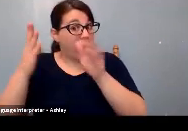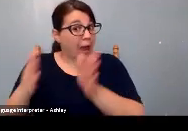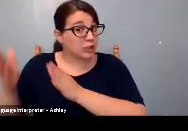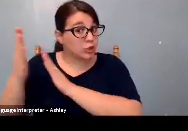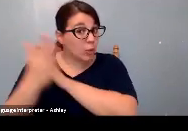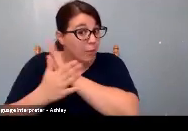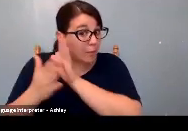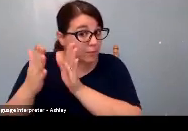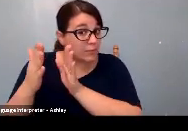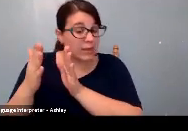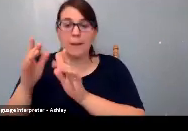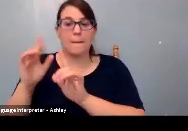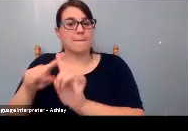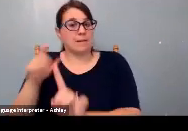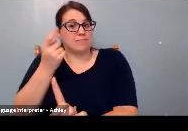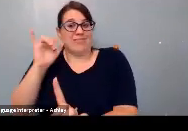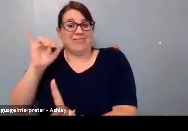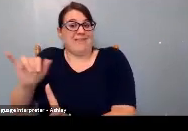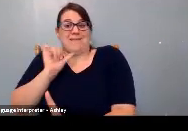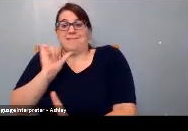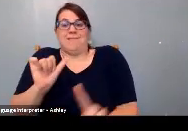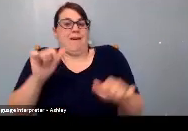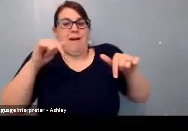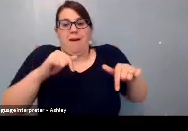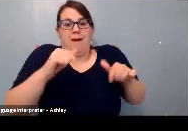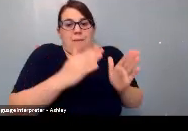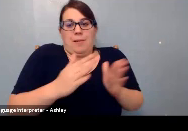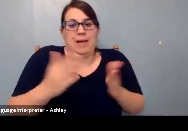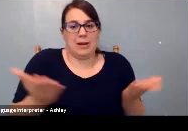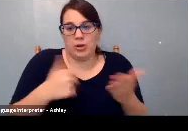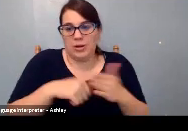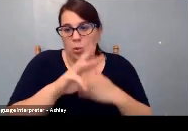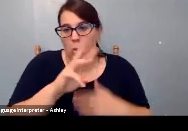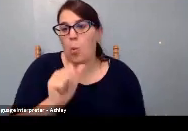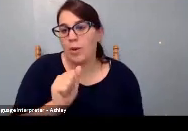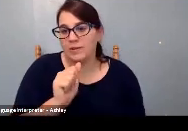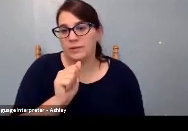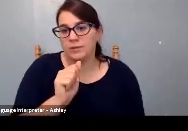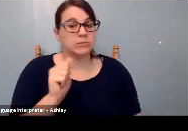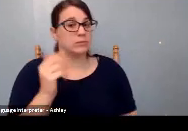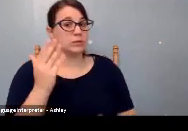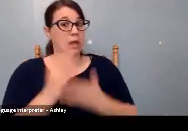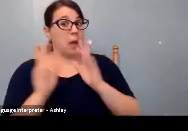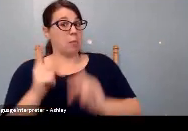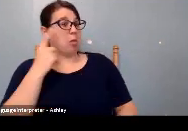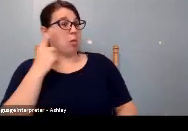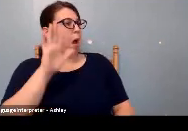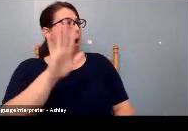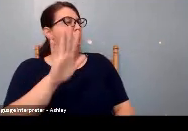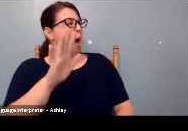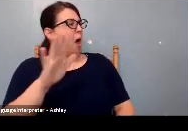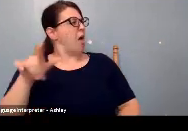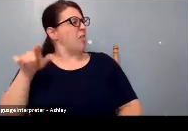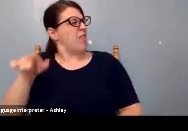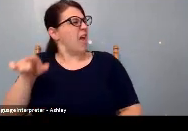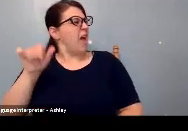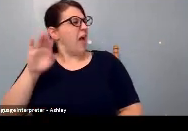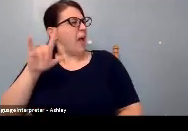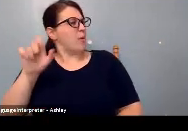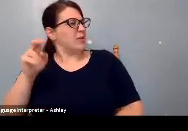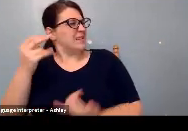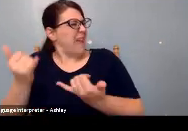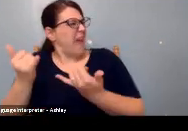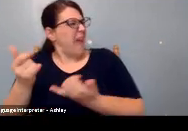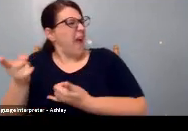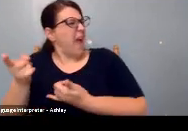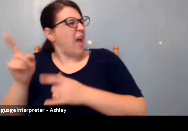that that is not our plan here in West Virginia. I've actually had calls from people that thought it was WVABLE, and they're going through the